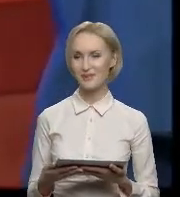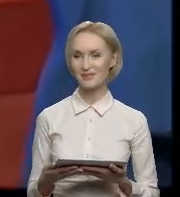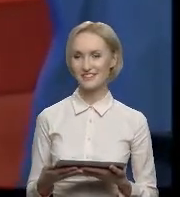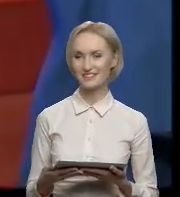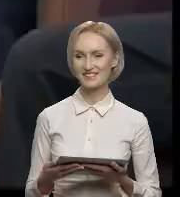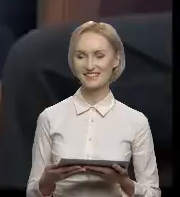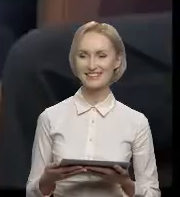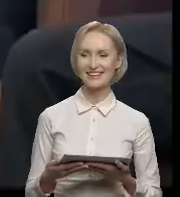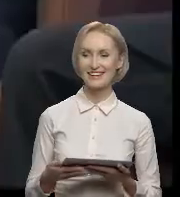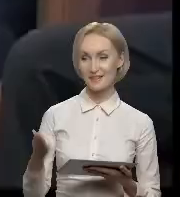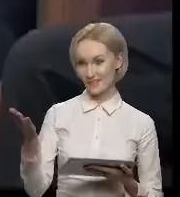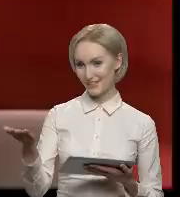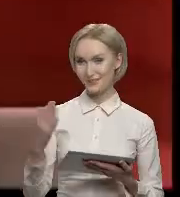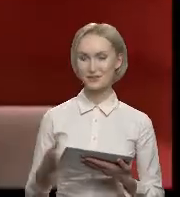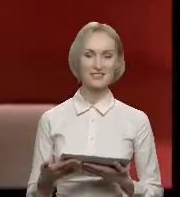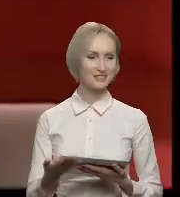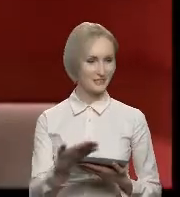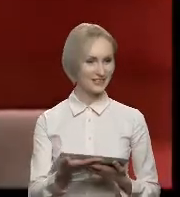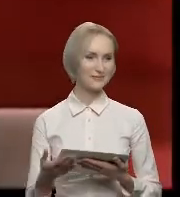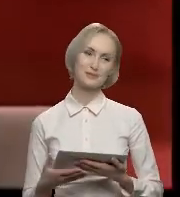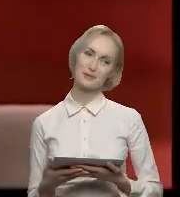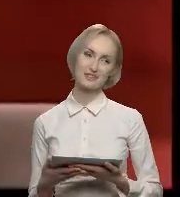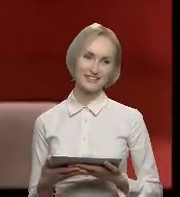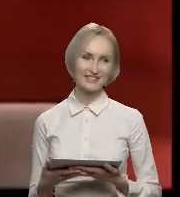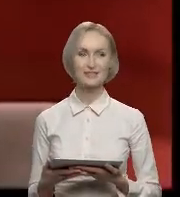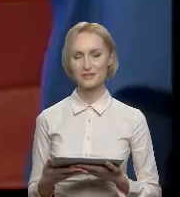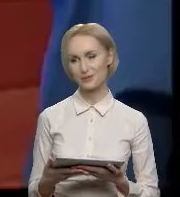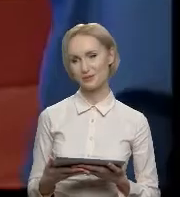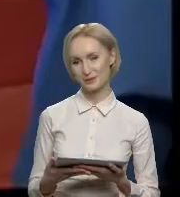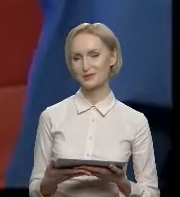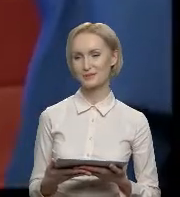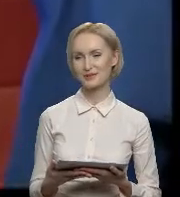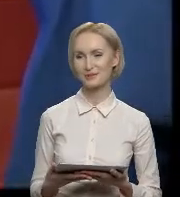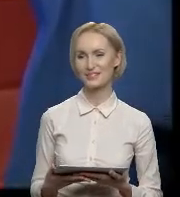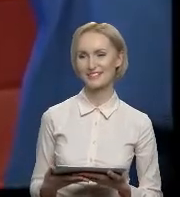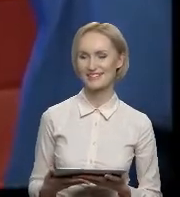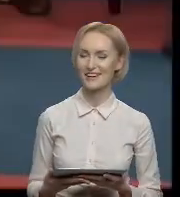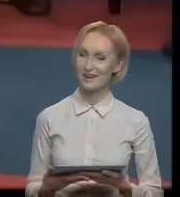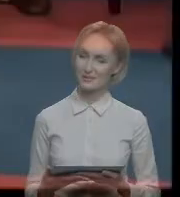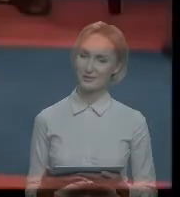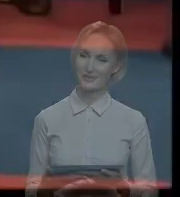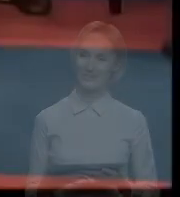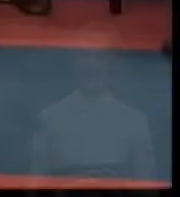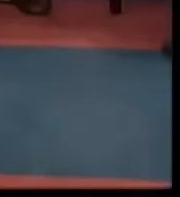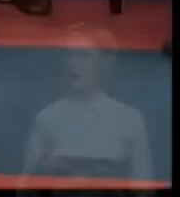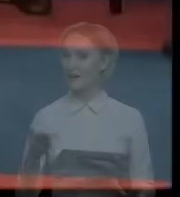Yes, I agree. Okay, now, my man, what are you going to do?